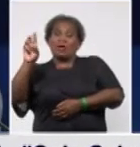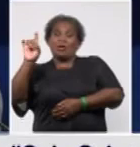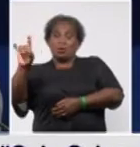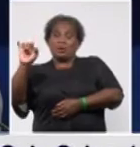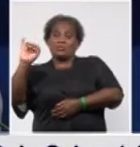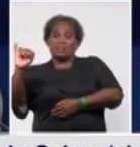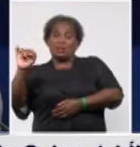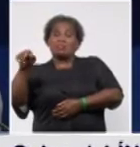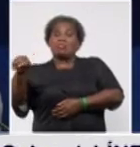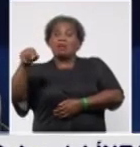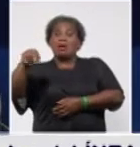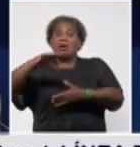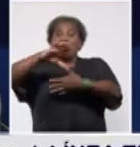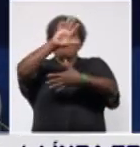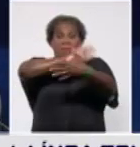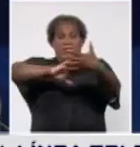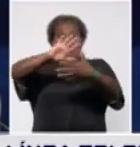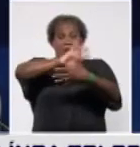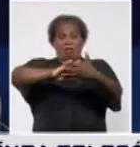stands at